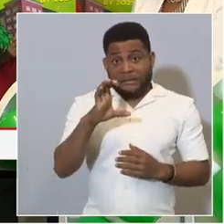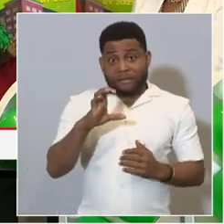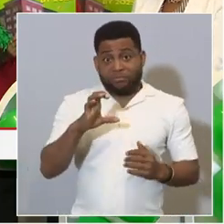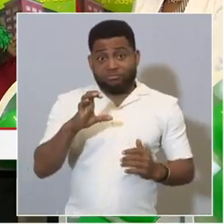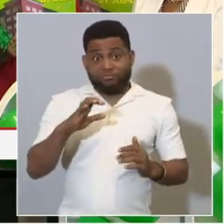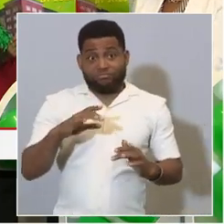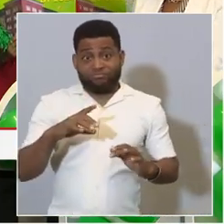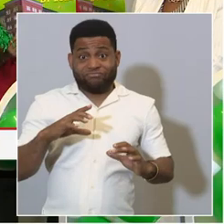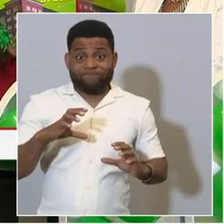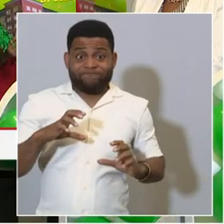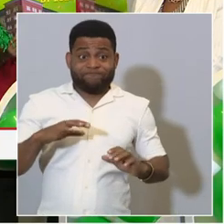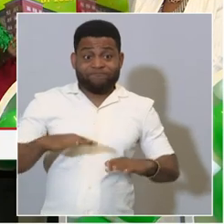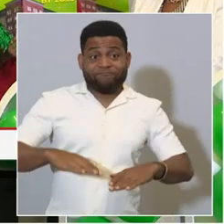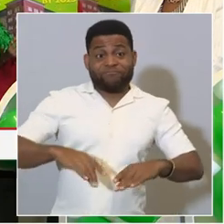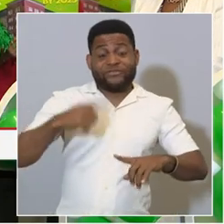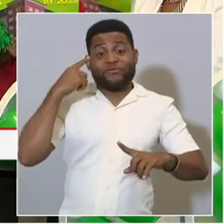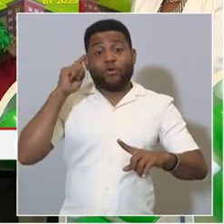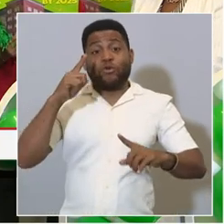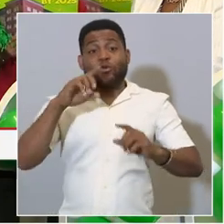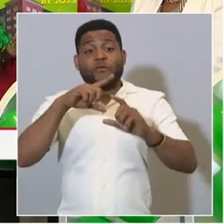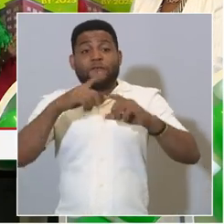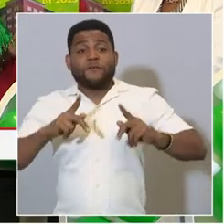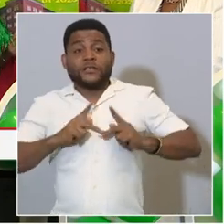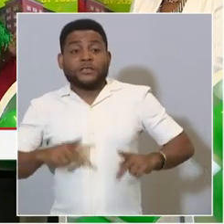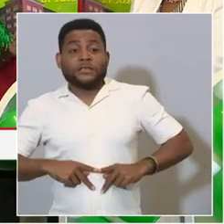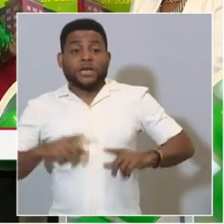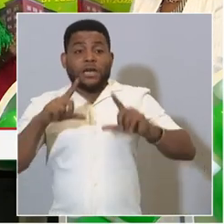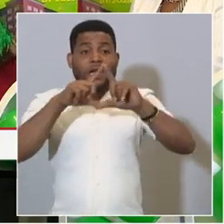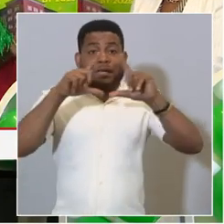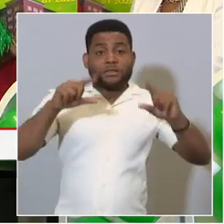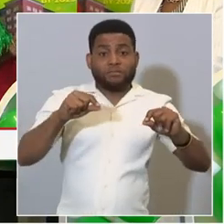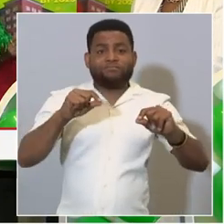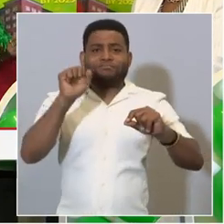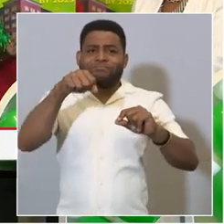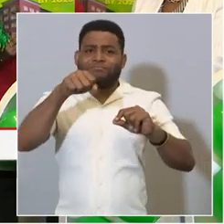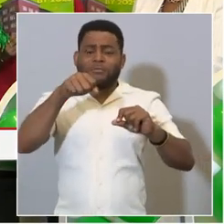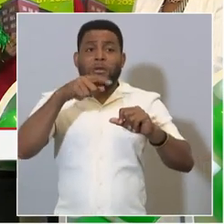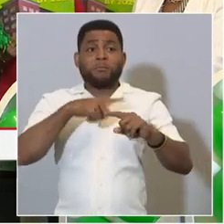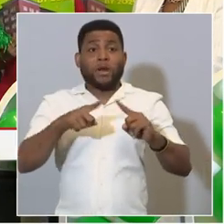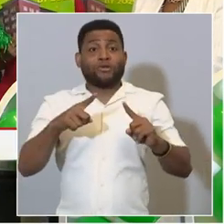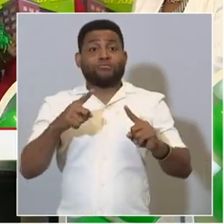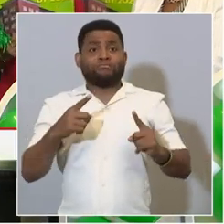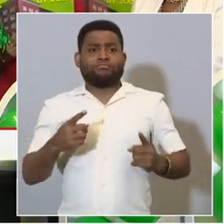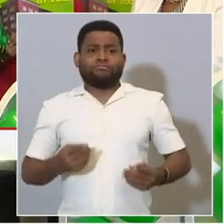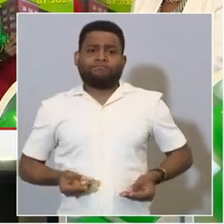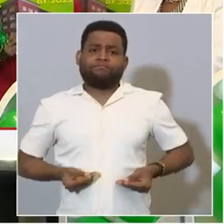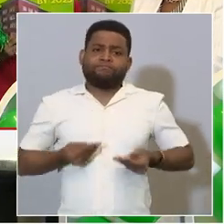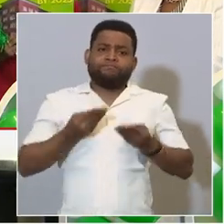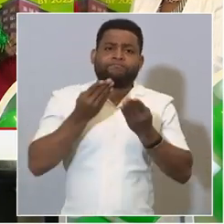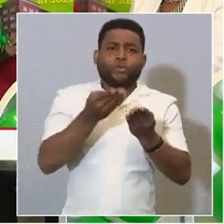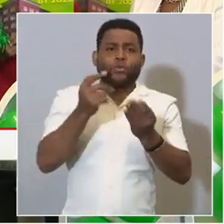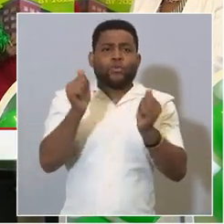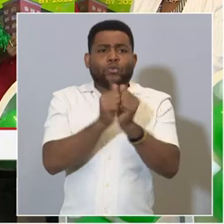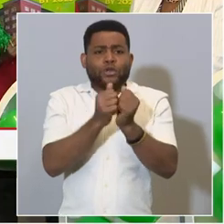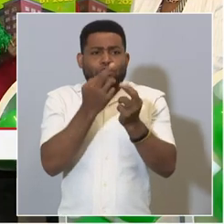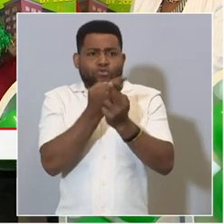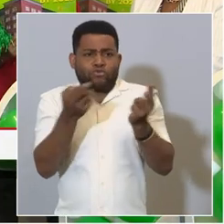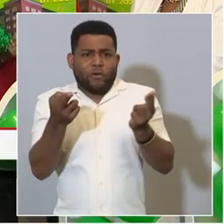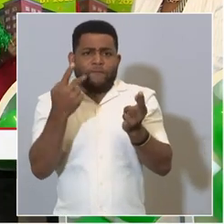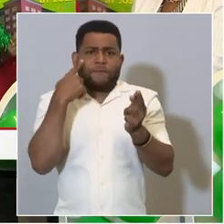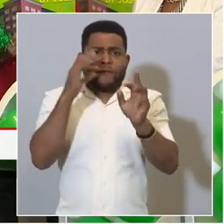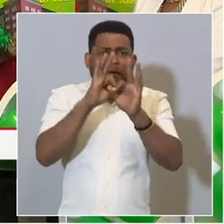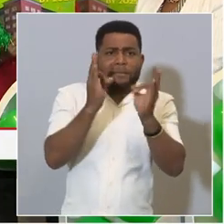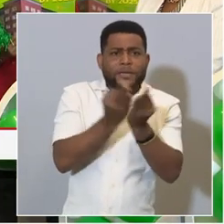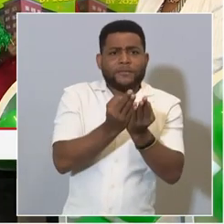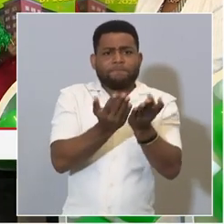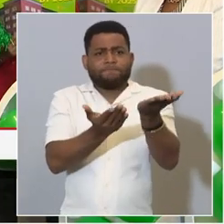also empowering residents and revitalizing neighborhoods with local and federal resources. Ultimately, it is the residents in the